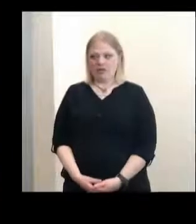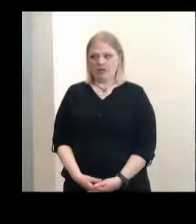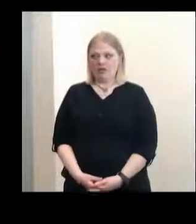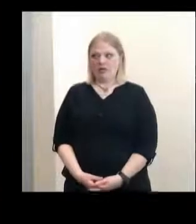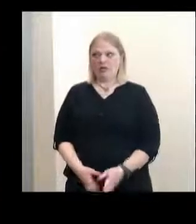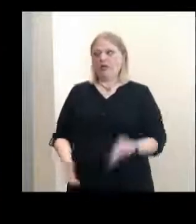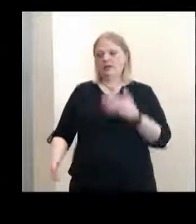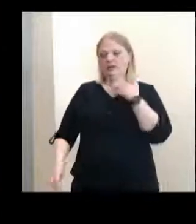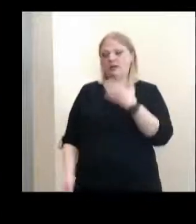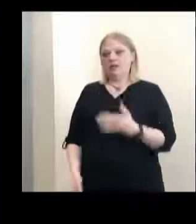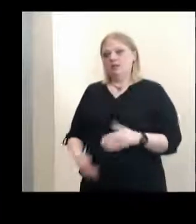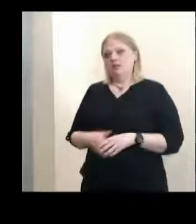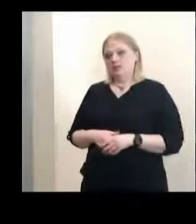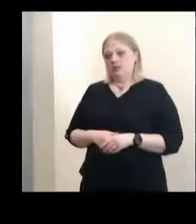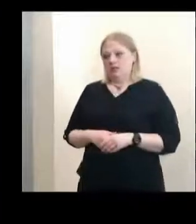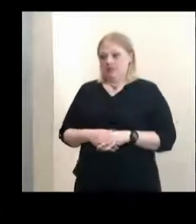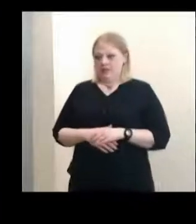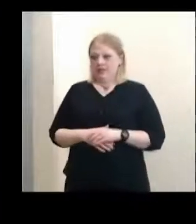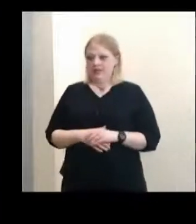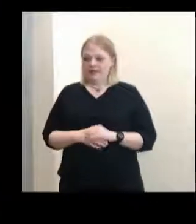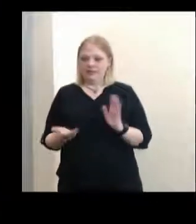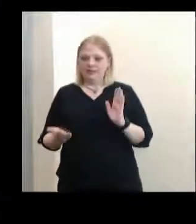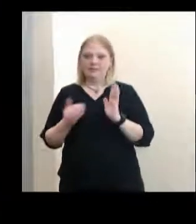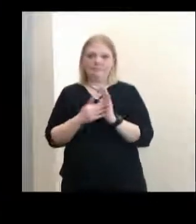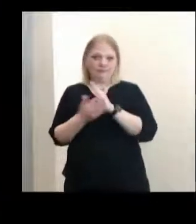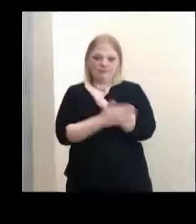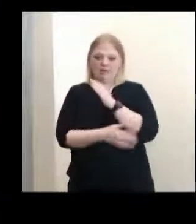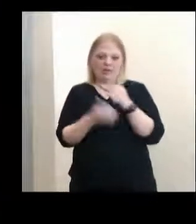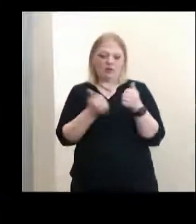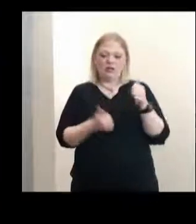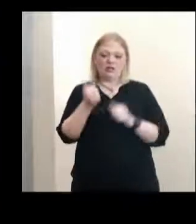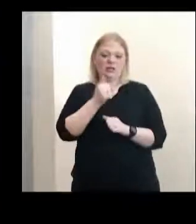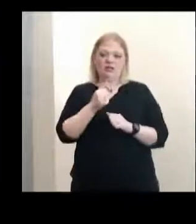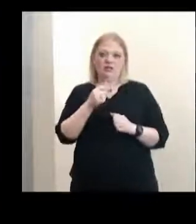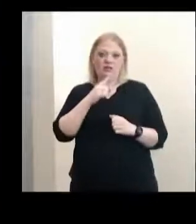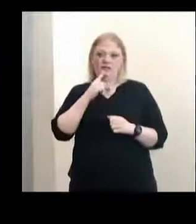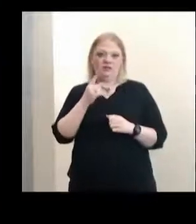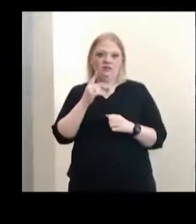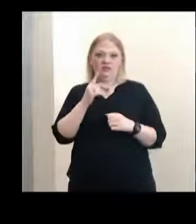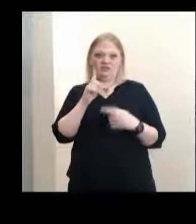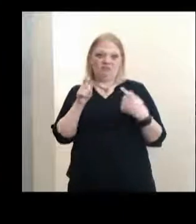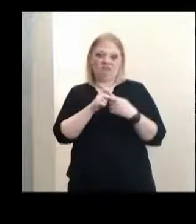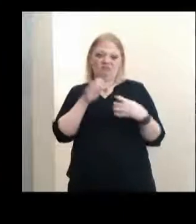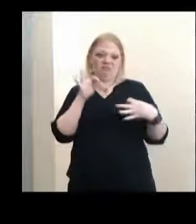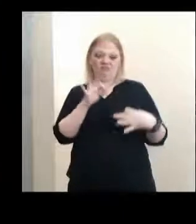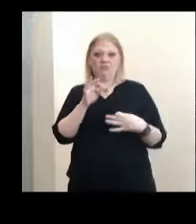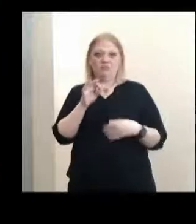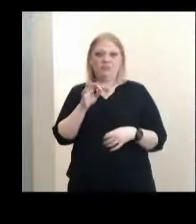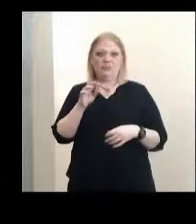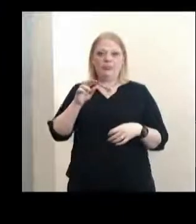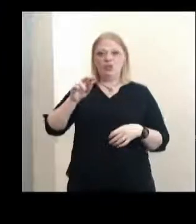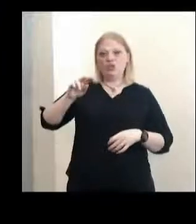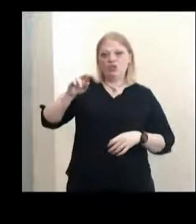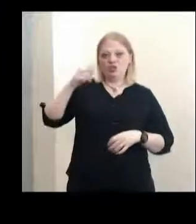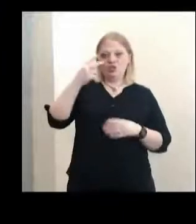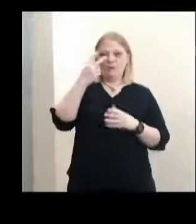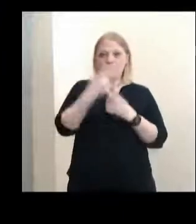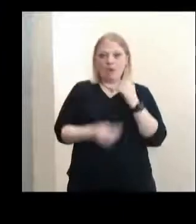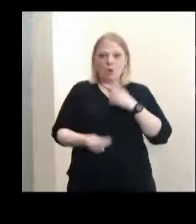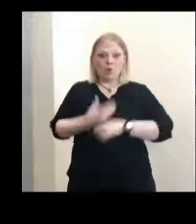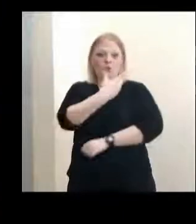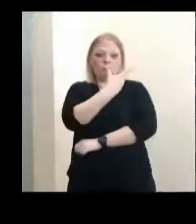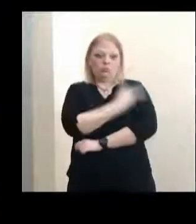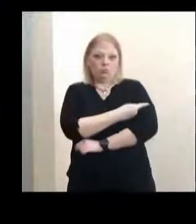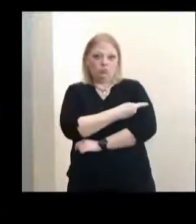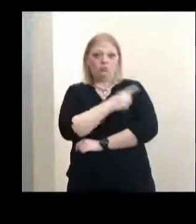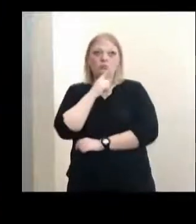Thank you. Again, the county executive is spot on. 2 doses are essential to get full protection with the